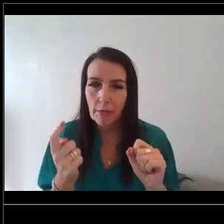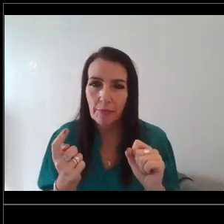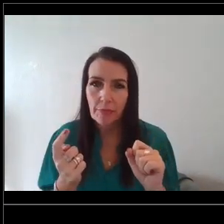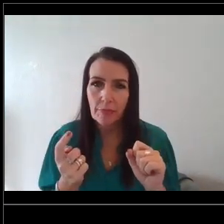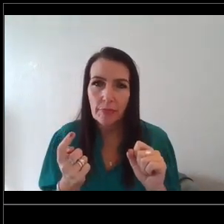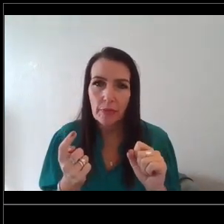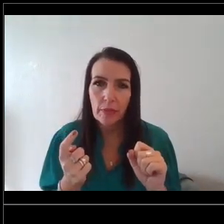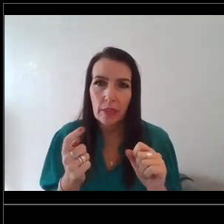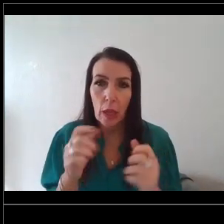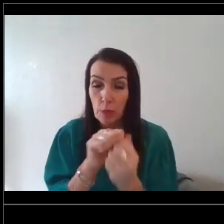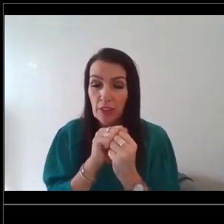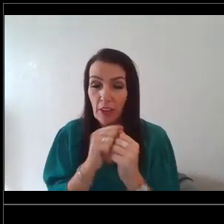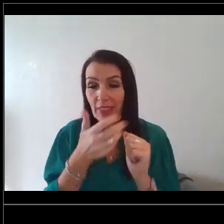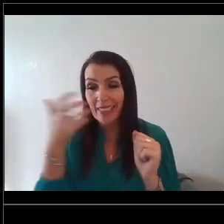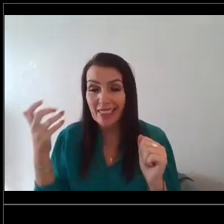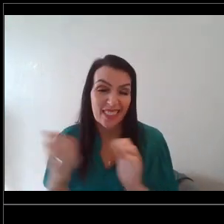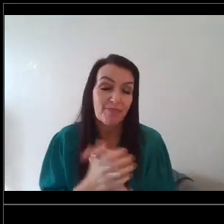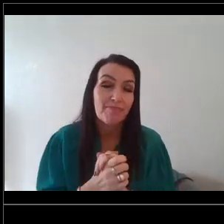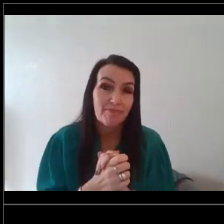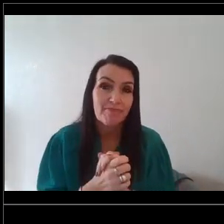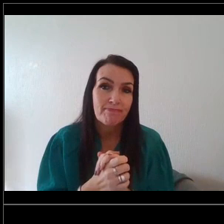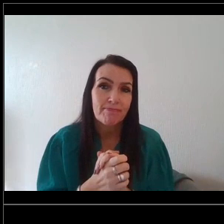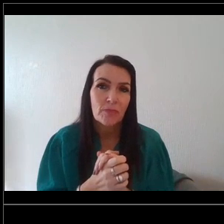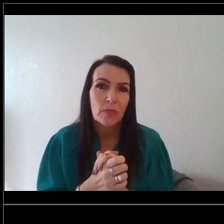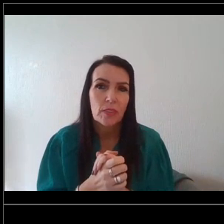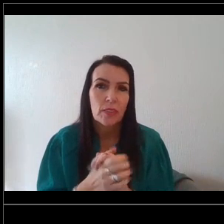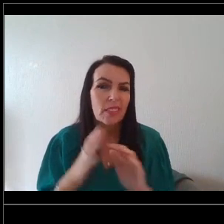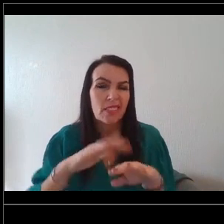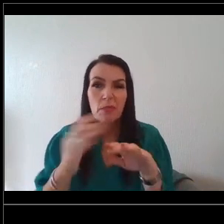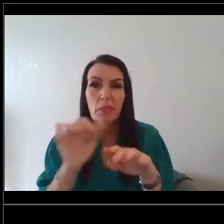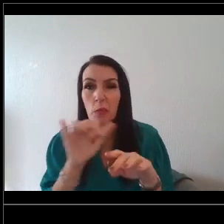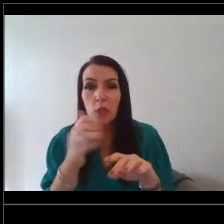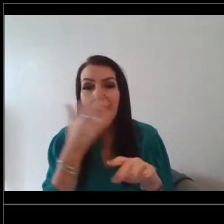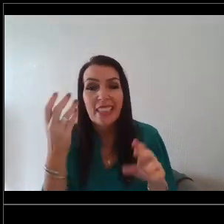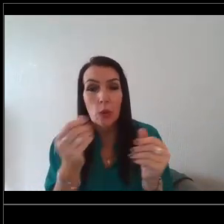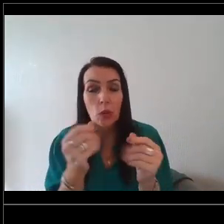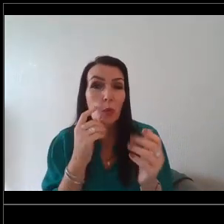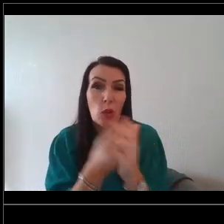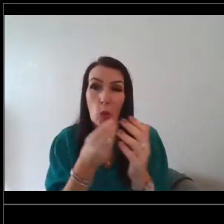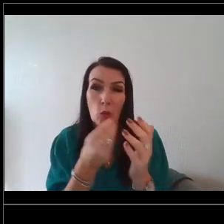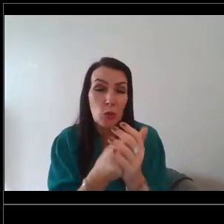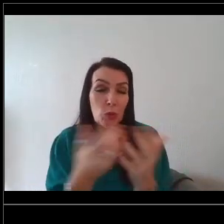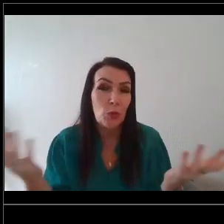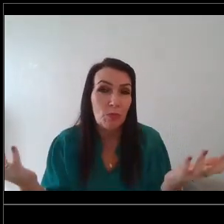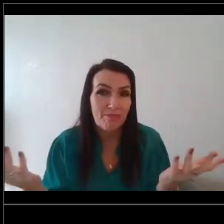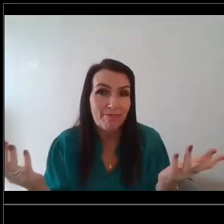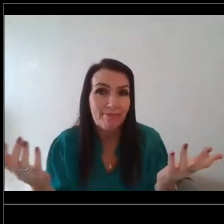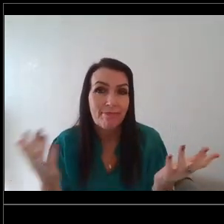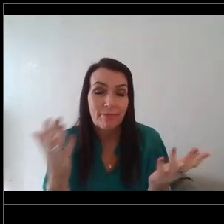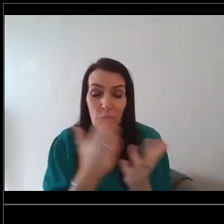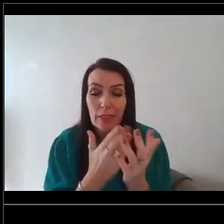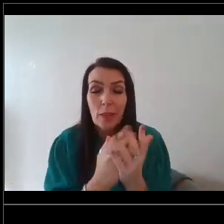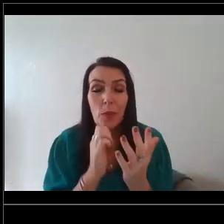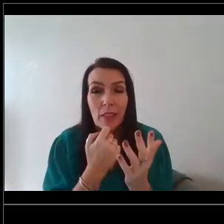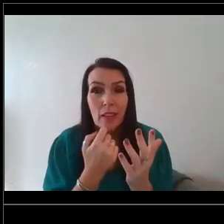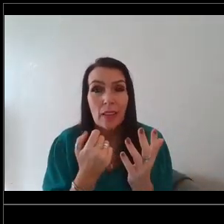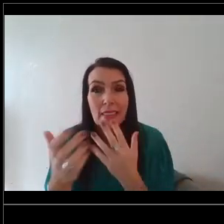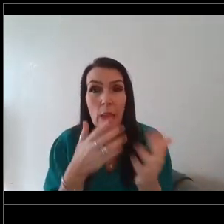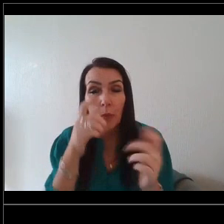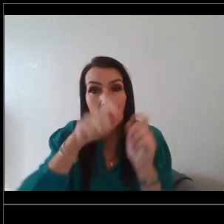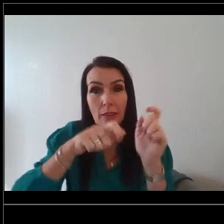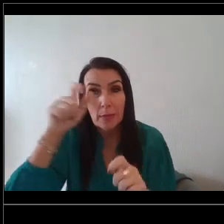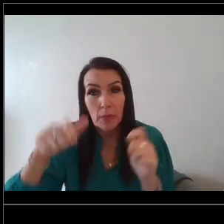heat in the first place. It doesn't really matter what the heat source is, it's going to cost you less, and particularly when you're dealing with customers